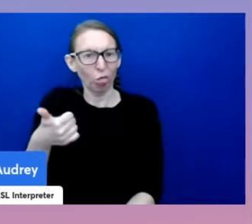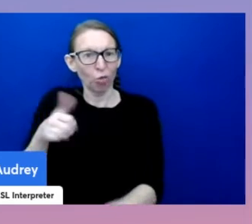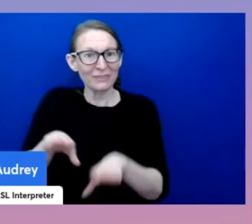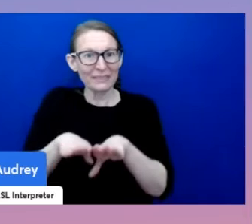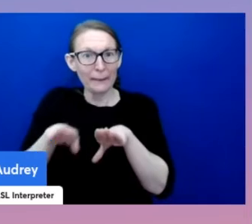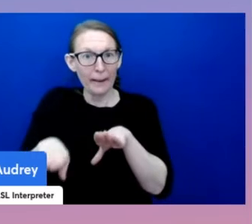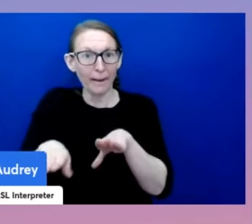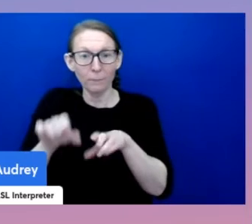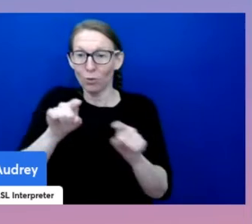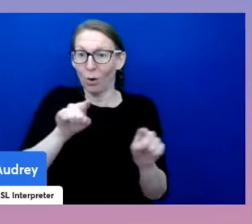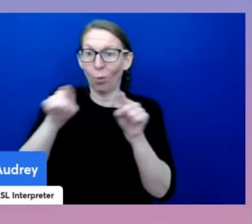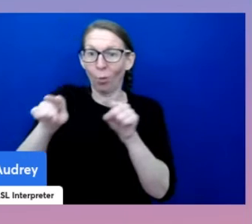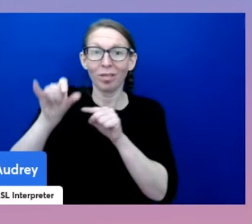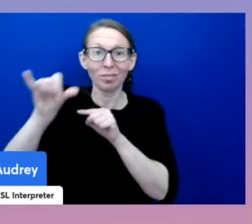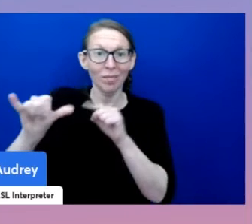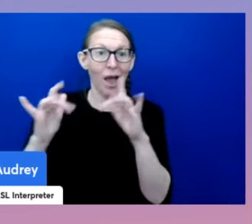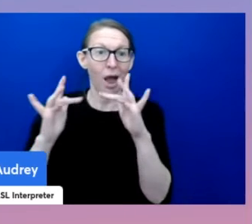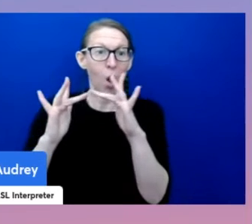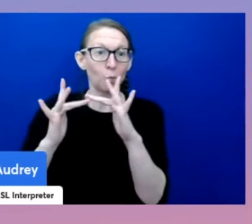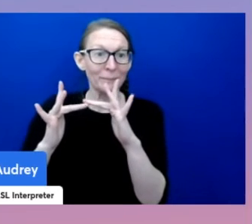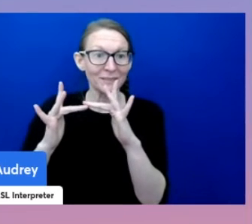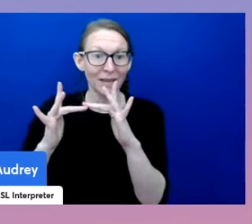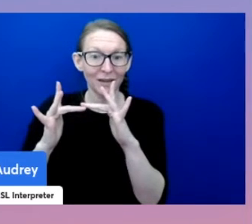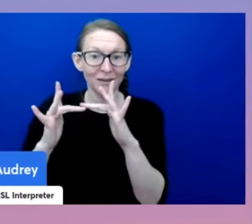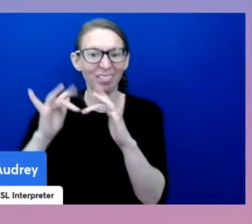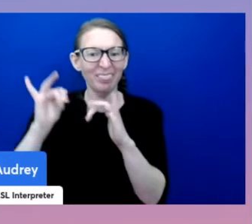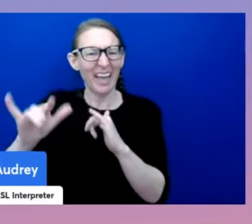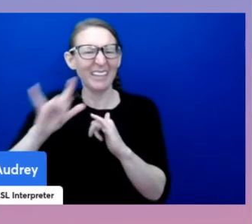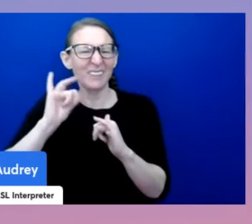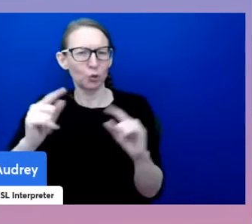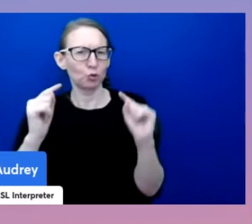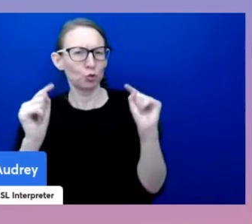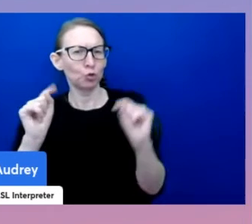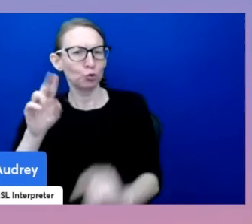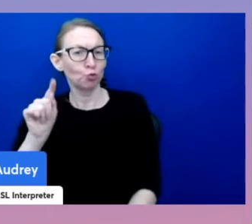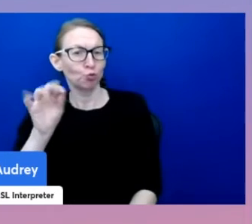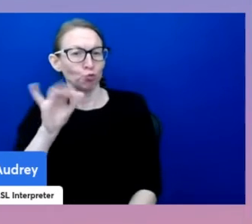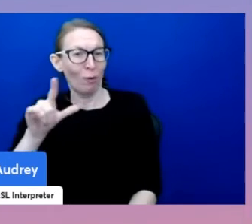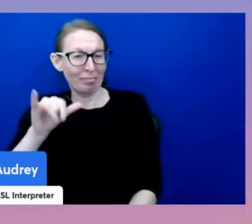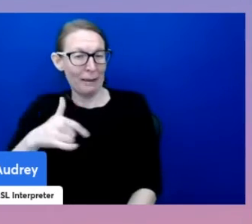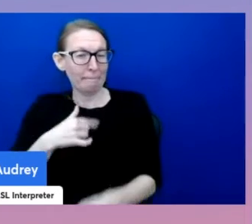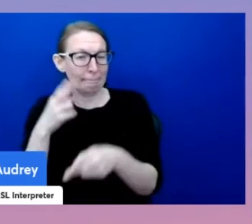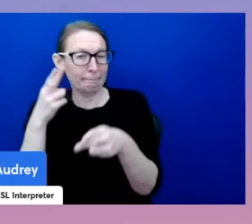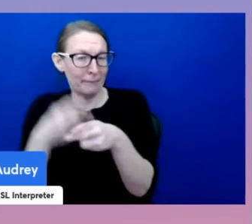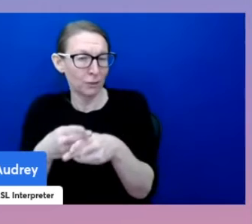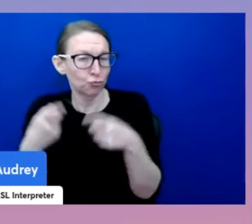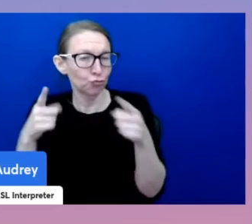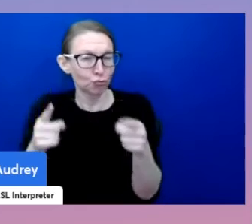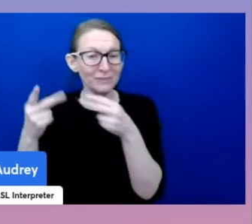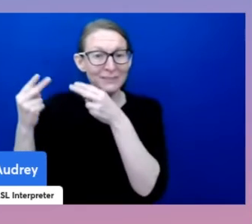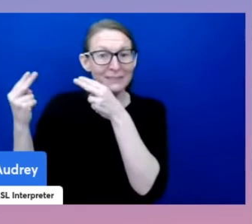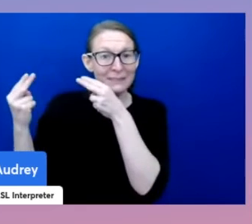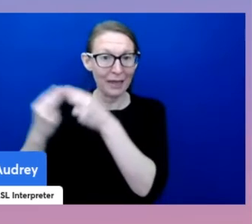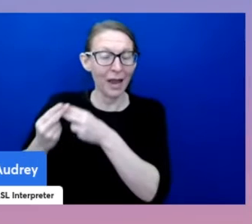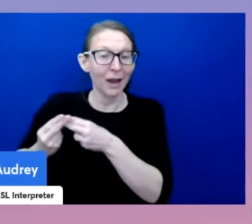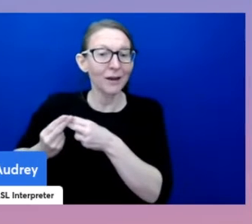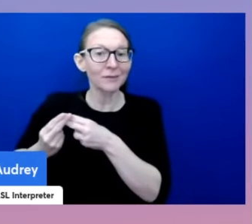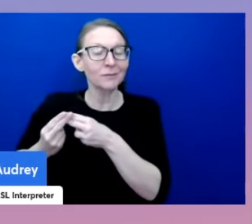this website. This is the tutorial that I reference in our slide to try to make